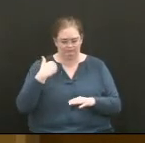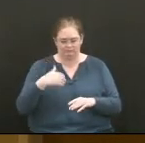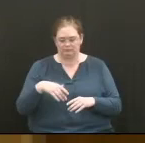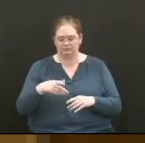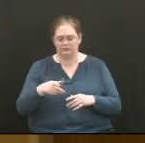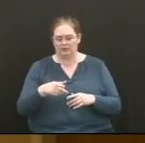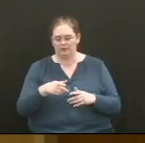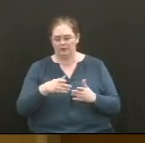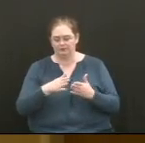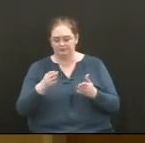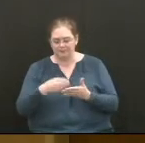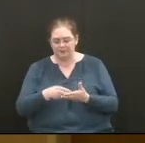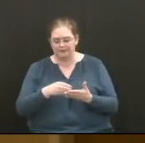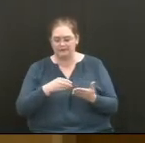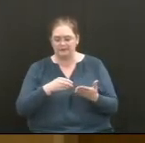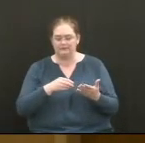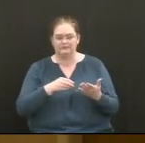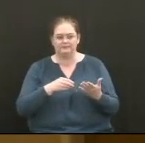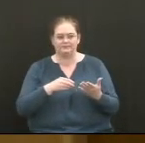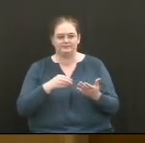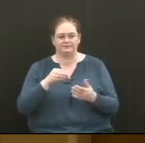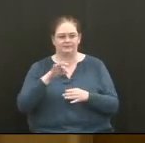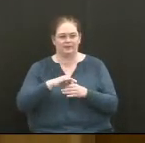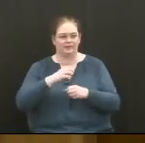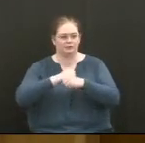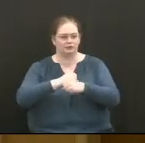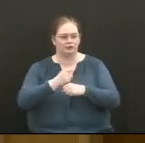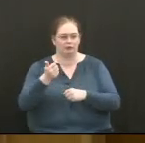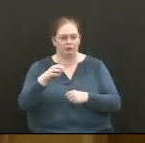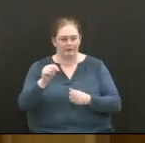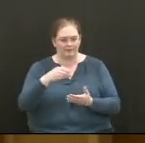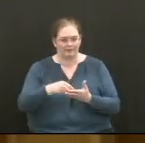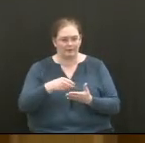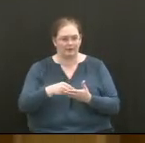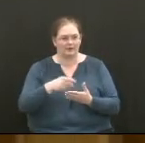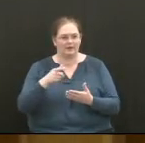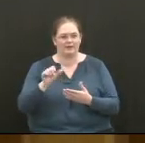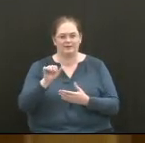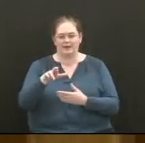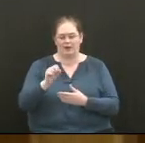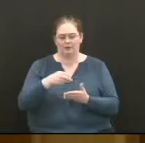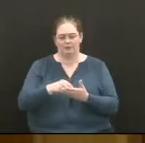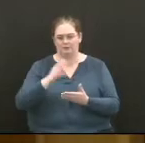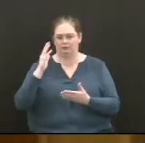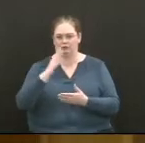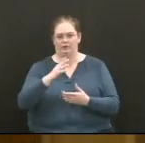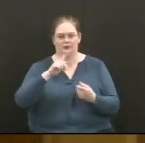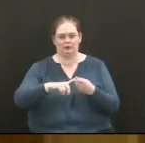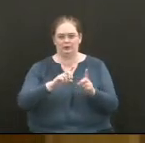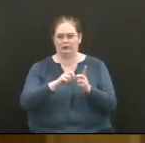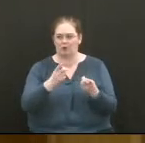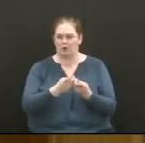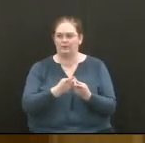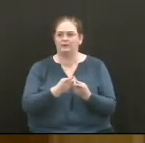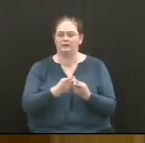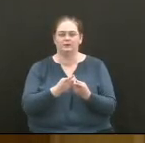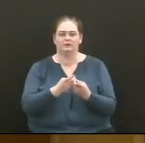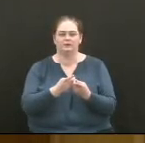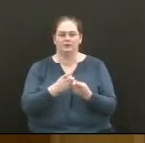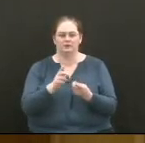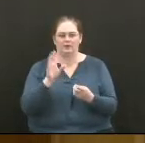money, there's election security grant money, and there's CARES money that is going directly to the department. That those